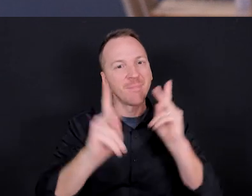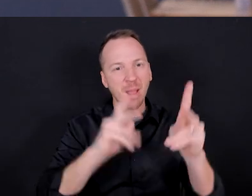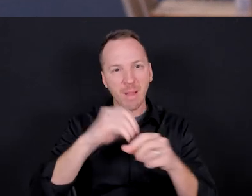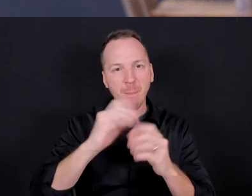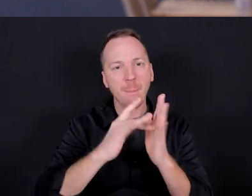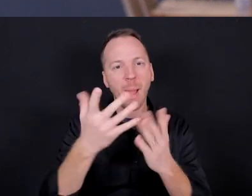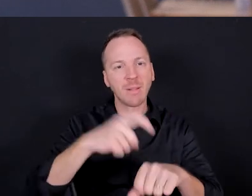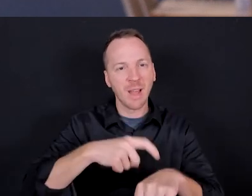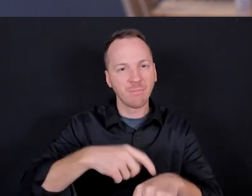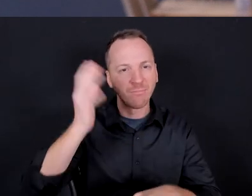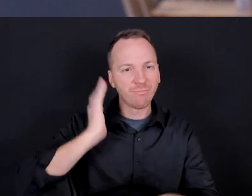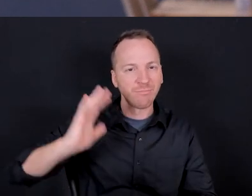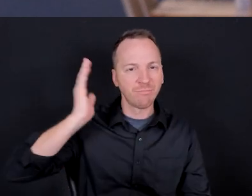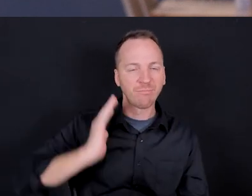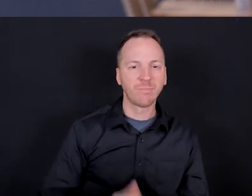Bible times.